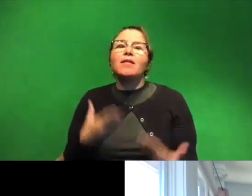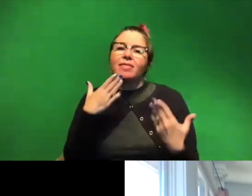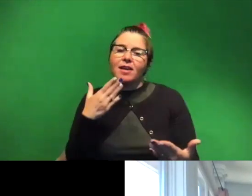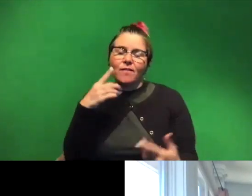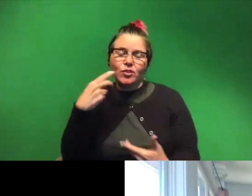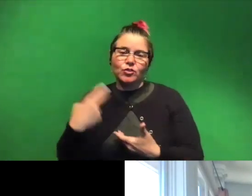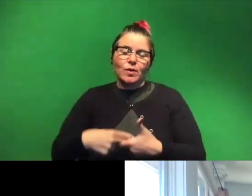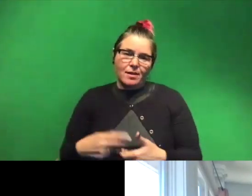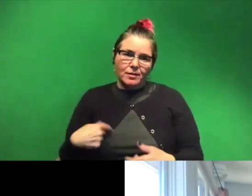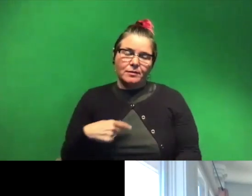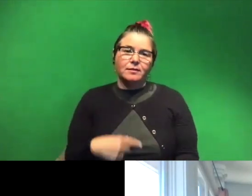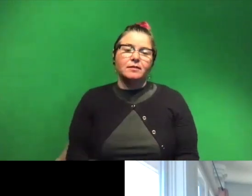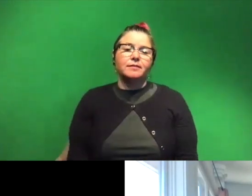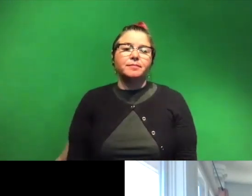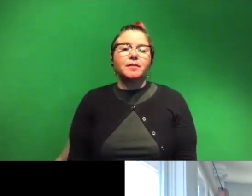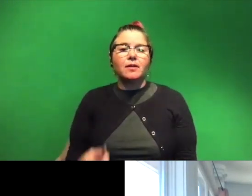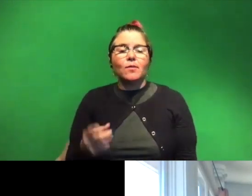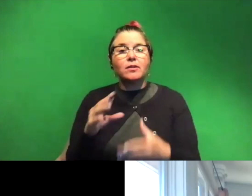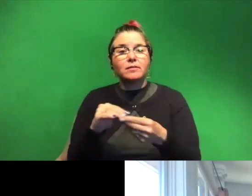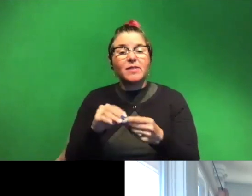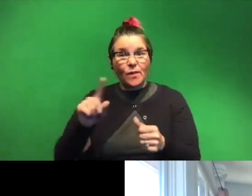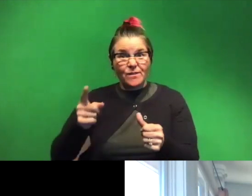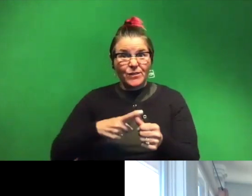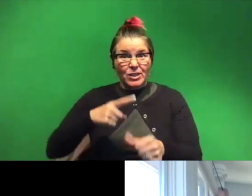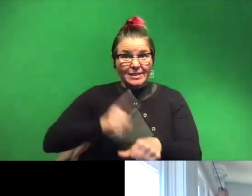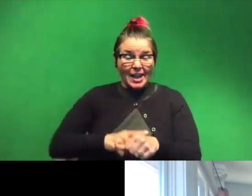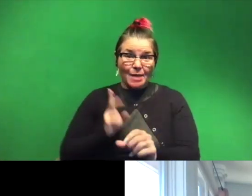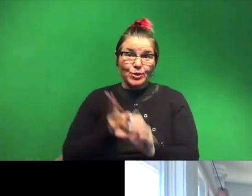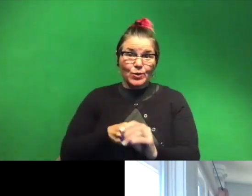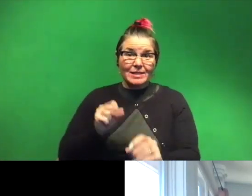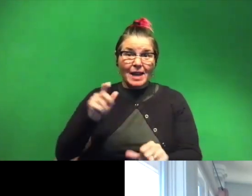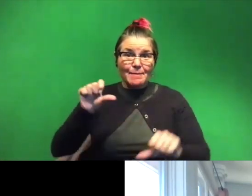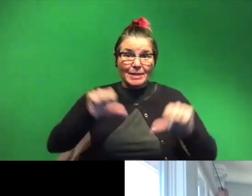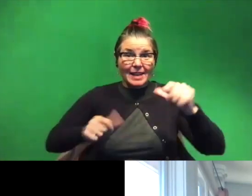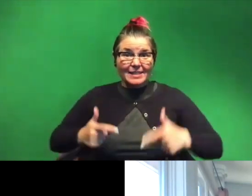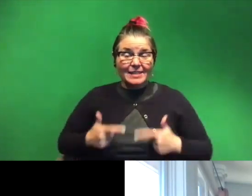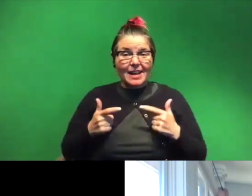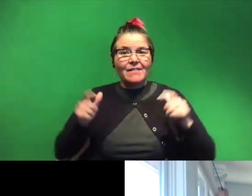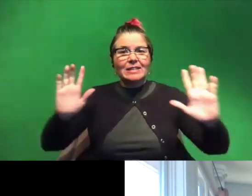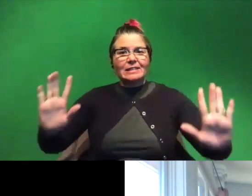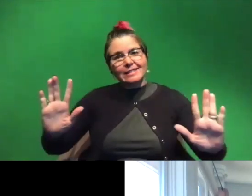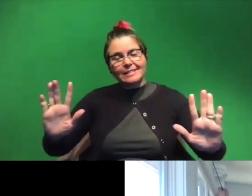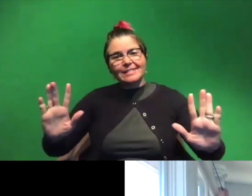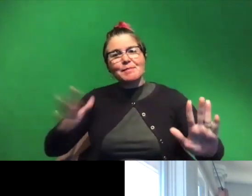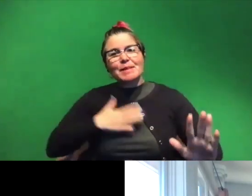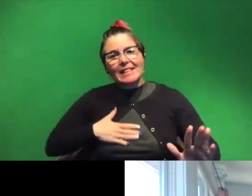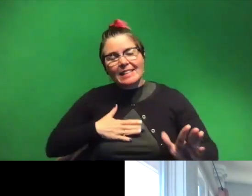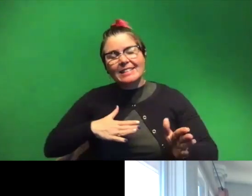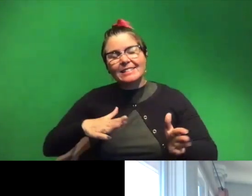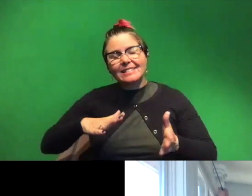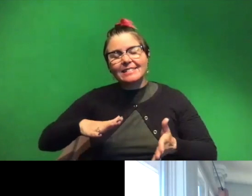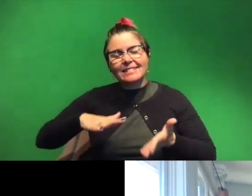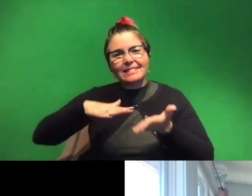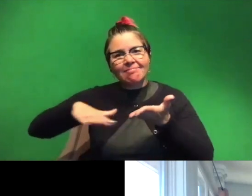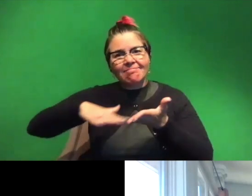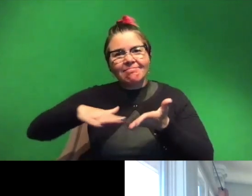for joining us. I would like to say that if this is your first time coming to Skype a Scientist Live, please give us the benefit of the doubt. It's